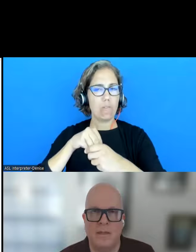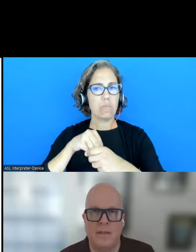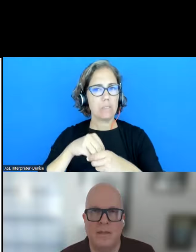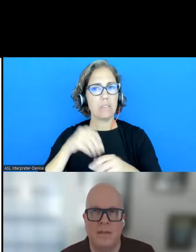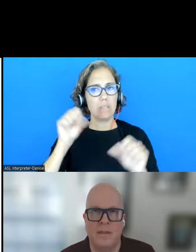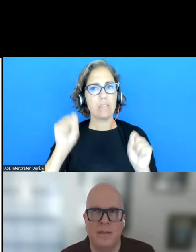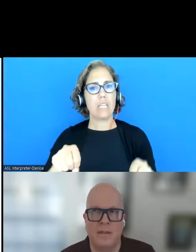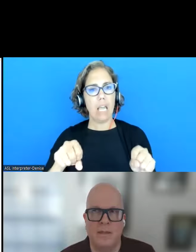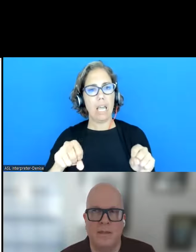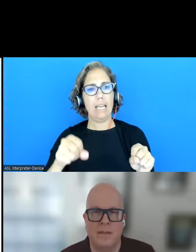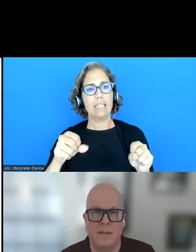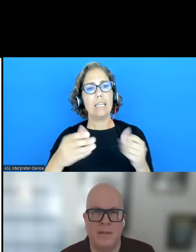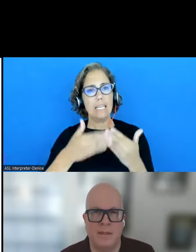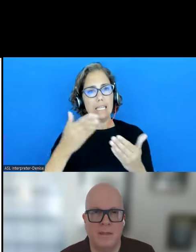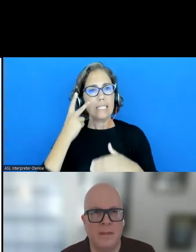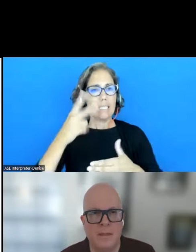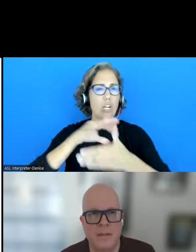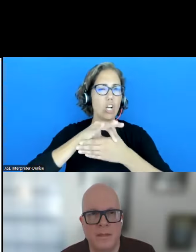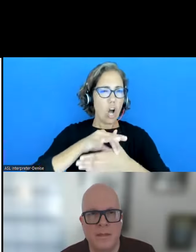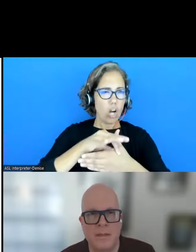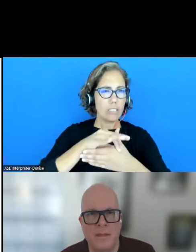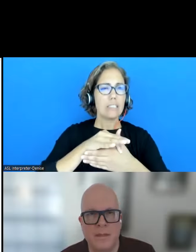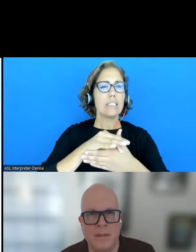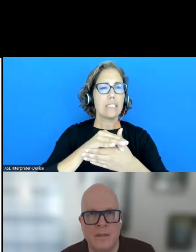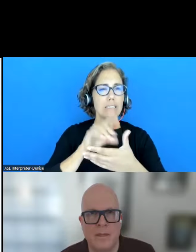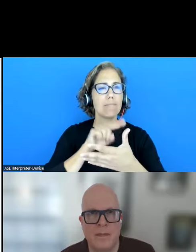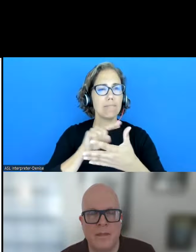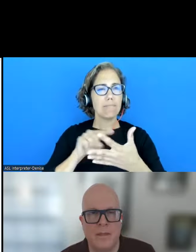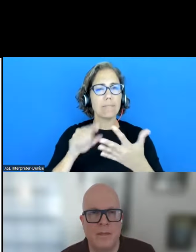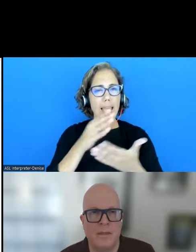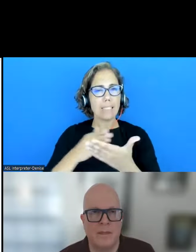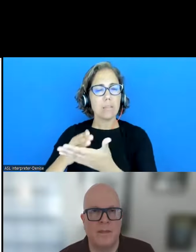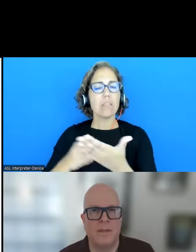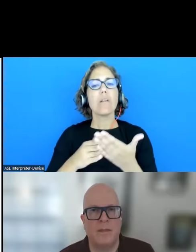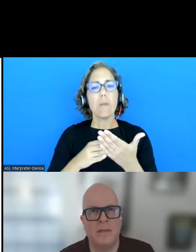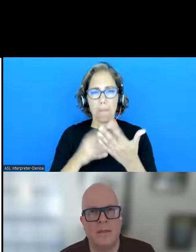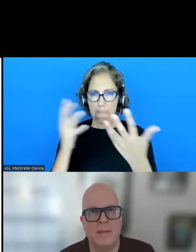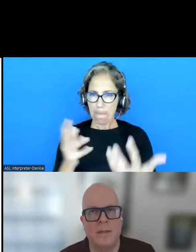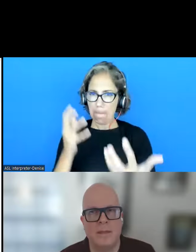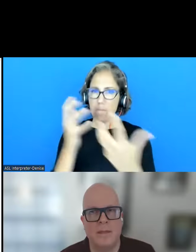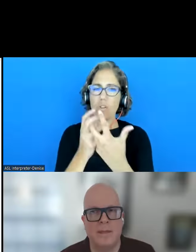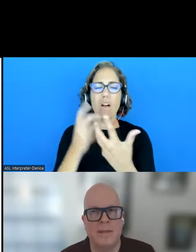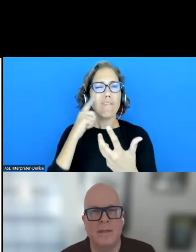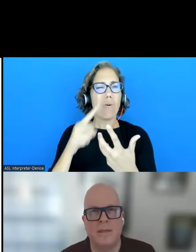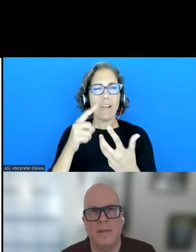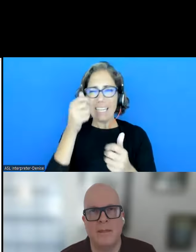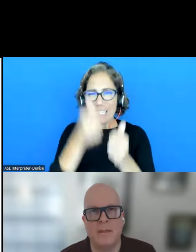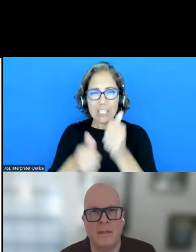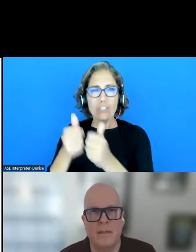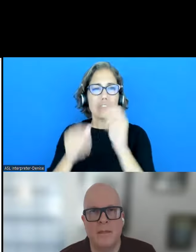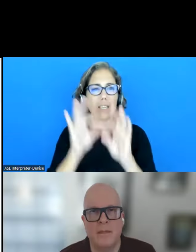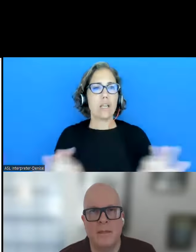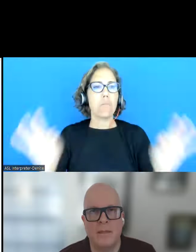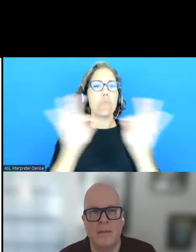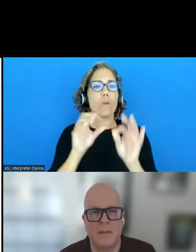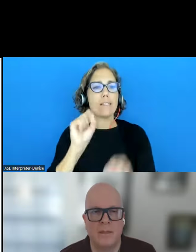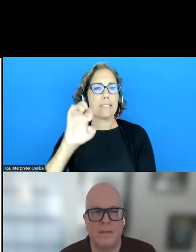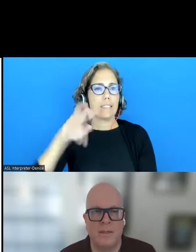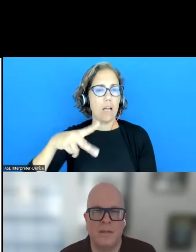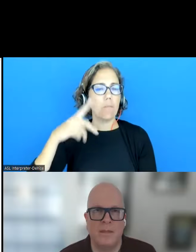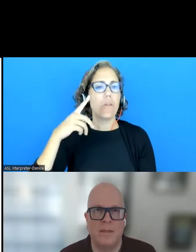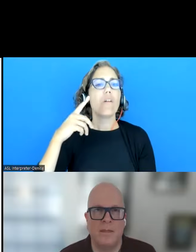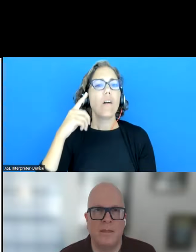see content aspect fitting into every major step of the software development